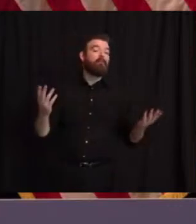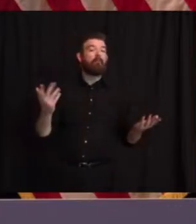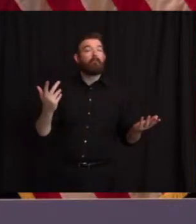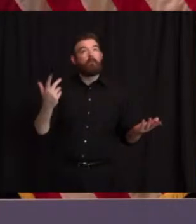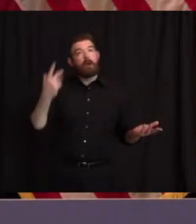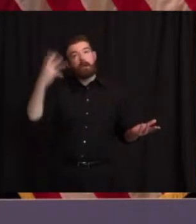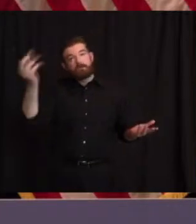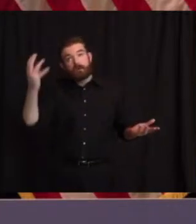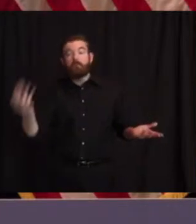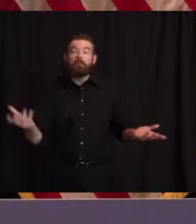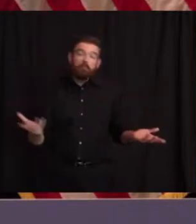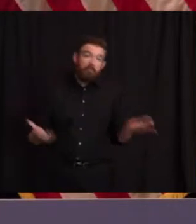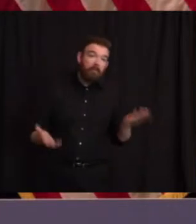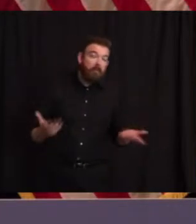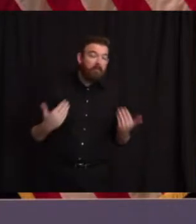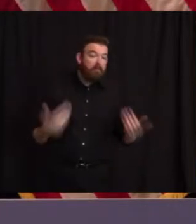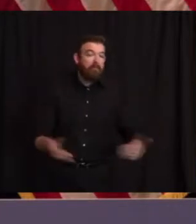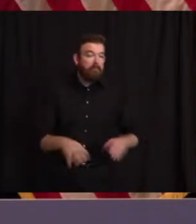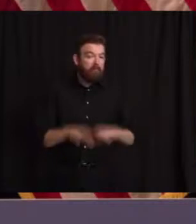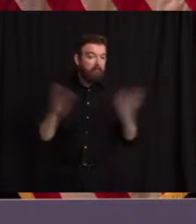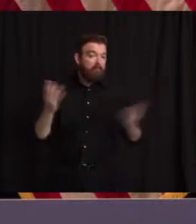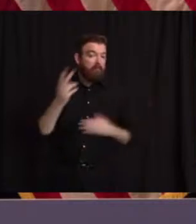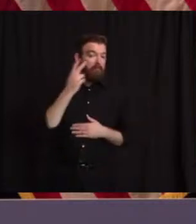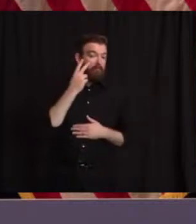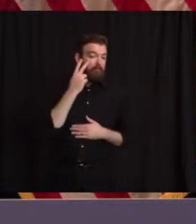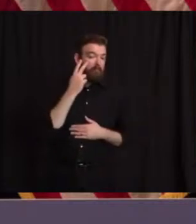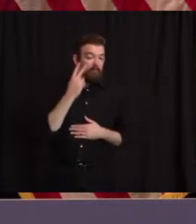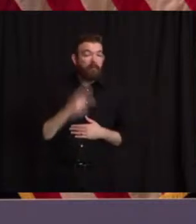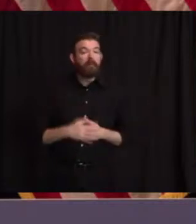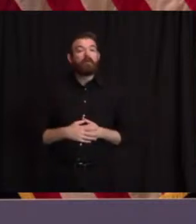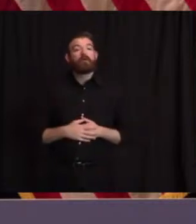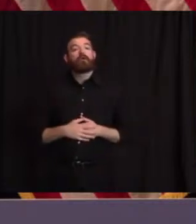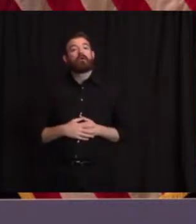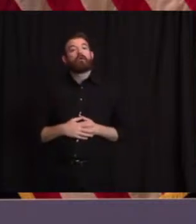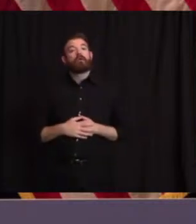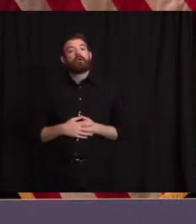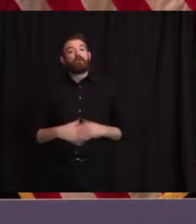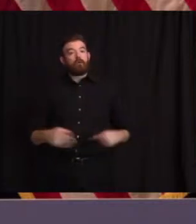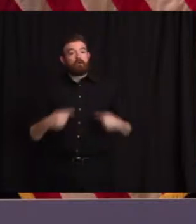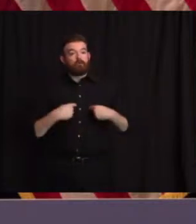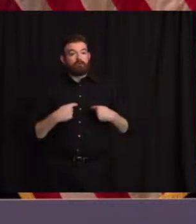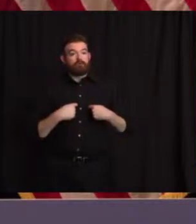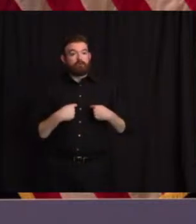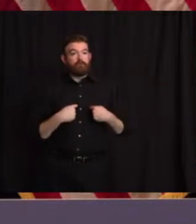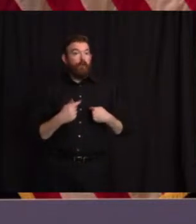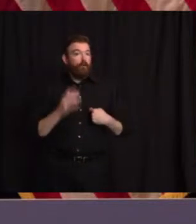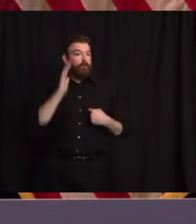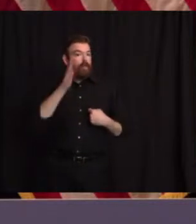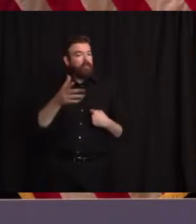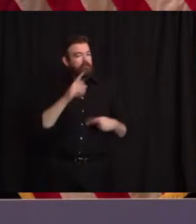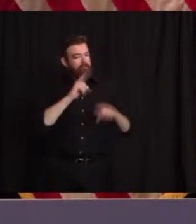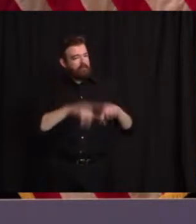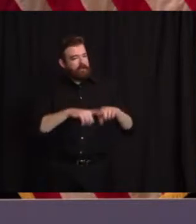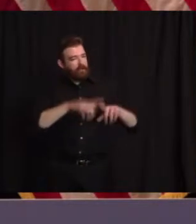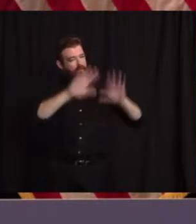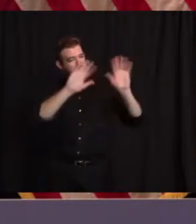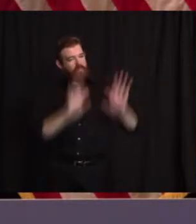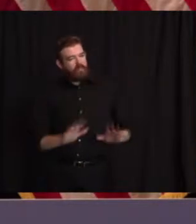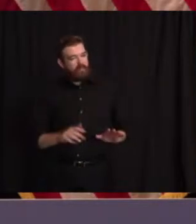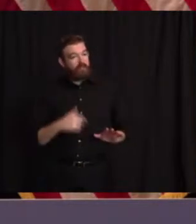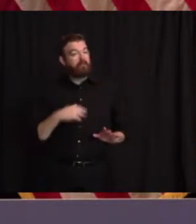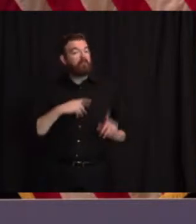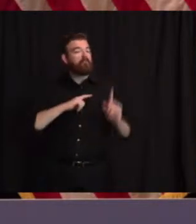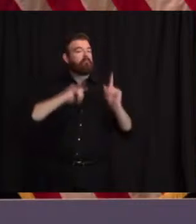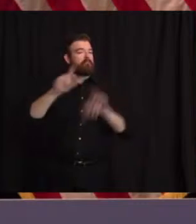I will be somewhere weather dependent on the boardwalk, probably doing a run and strolling a little bit with my